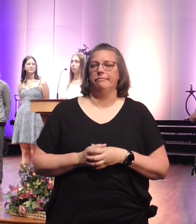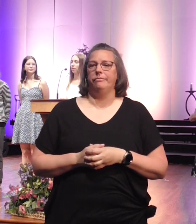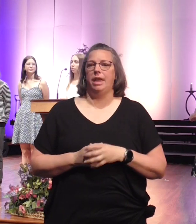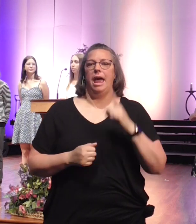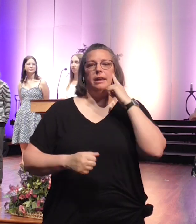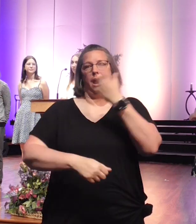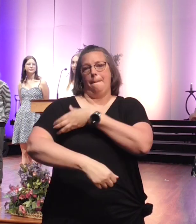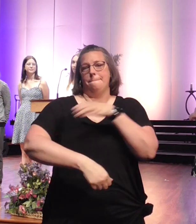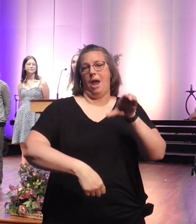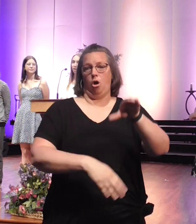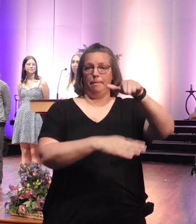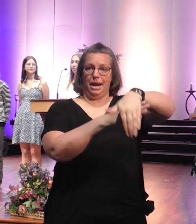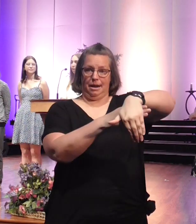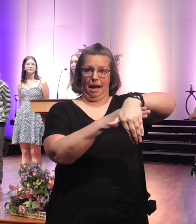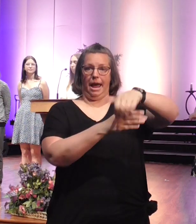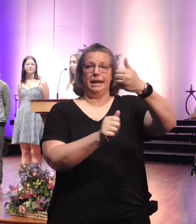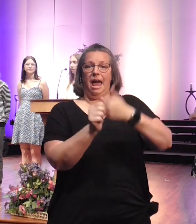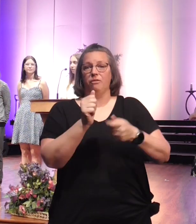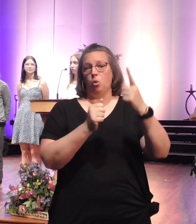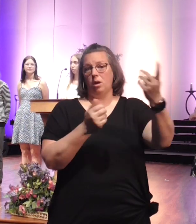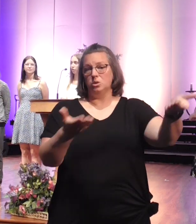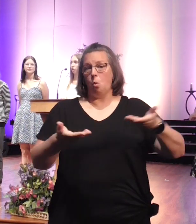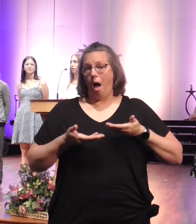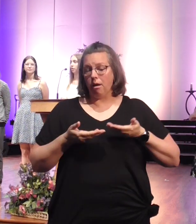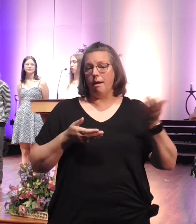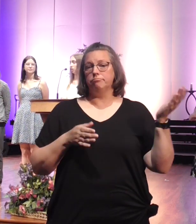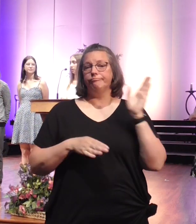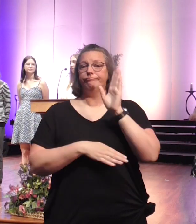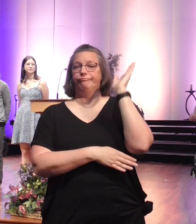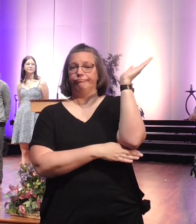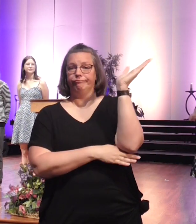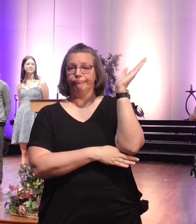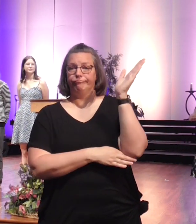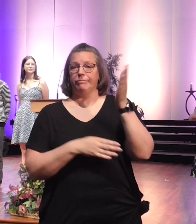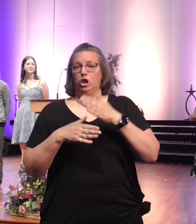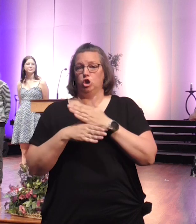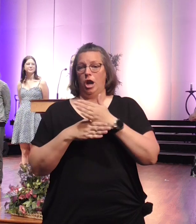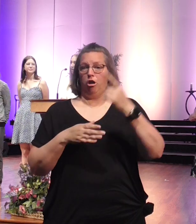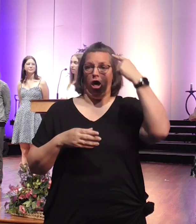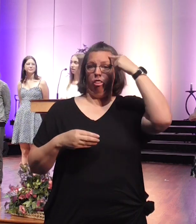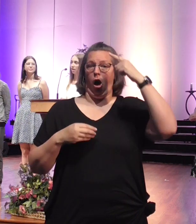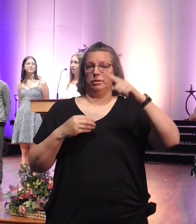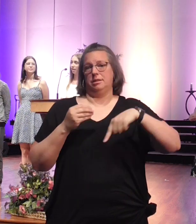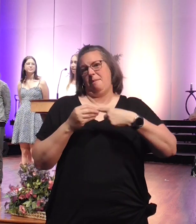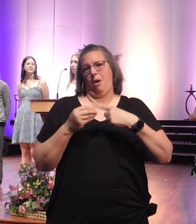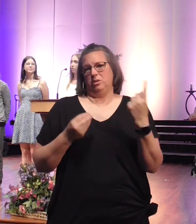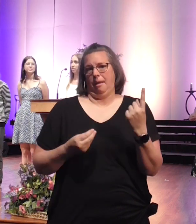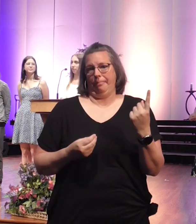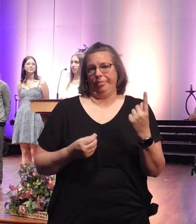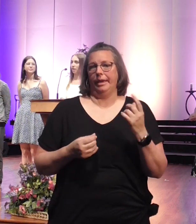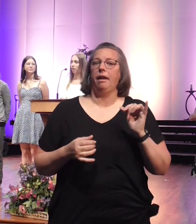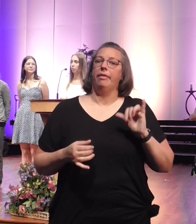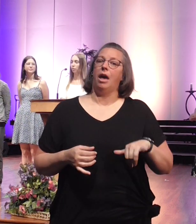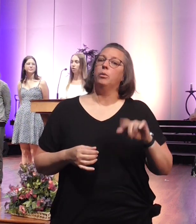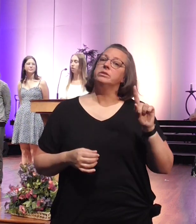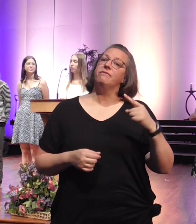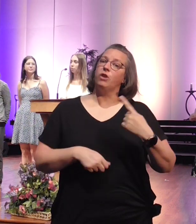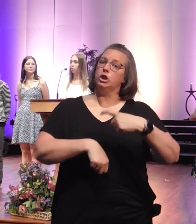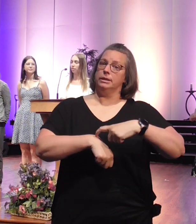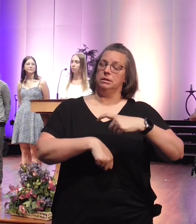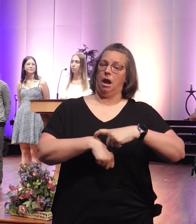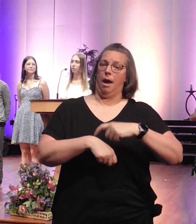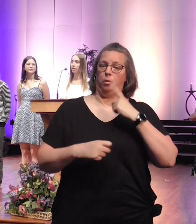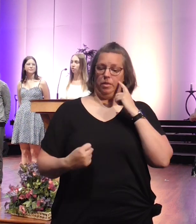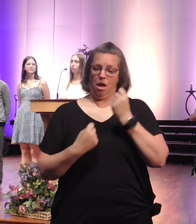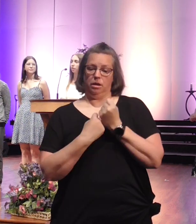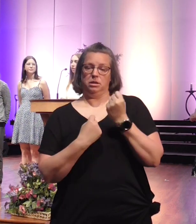empowerment night where everyone was invited to come, step up in front of the group, and share their thoughts on a subject. And that was the first time, with all the